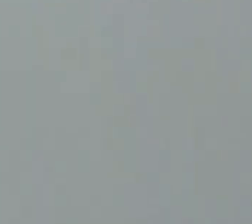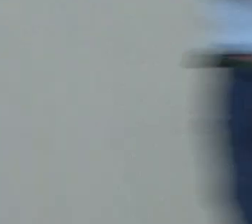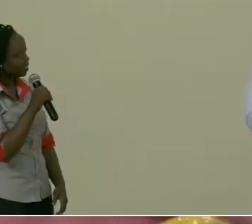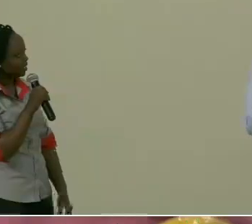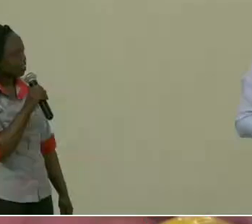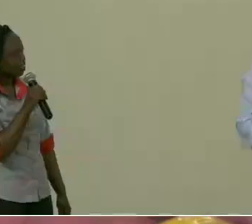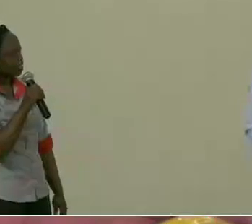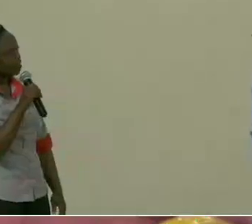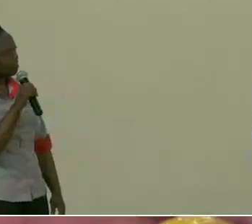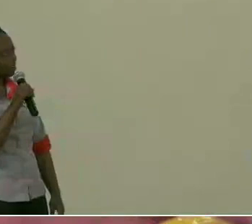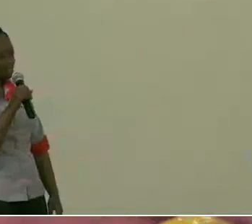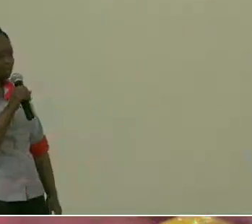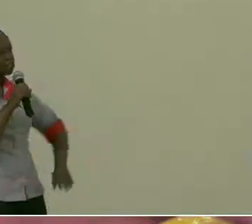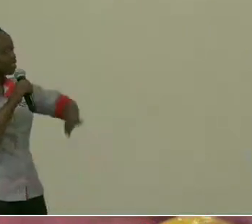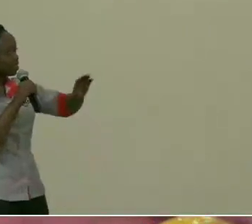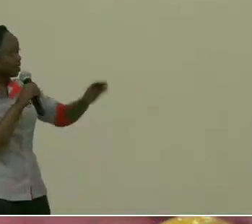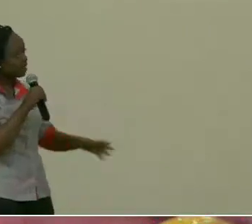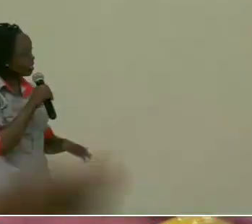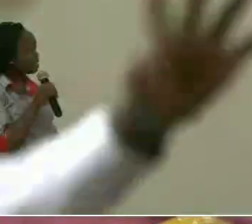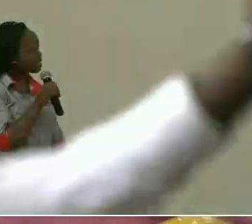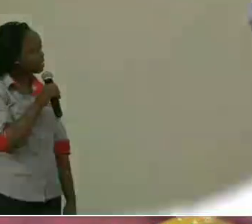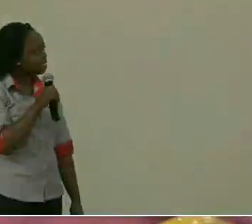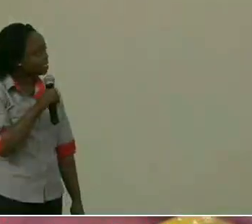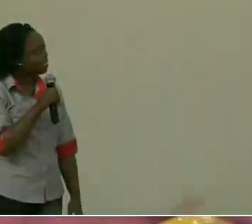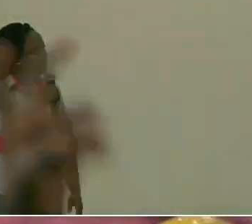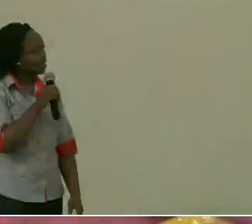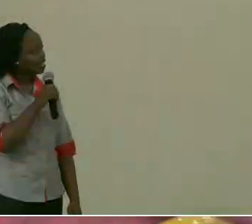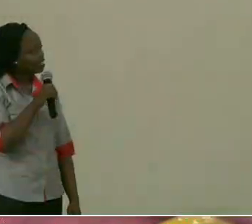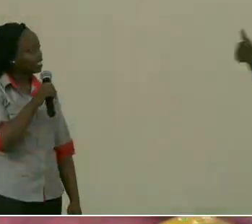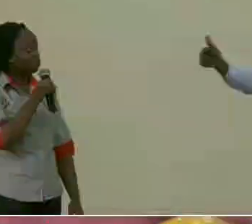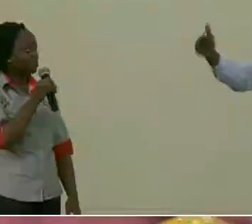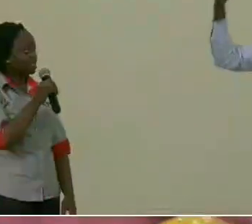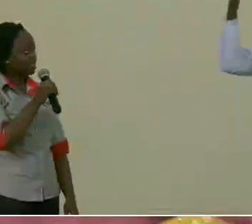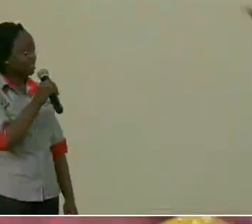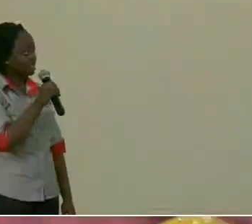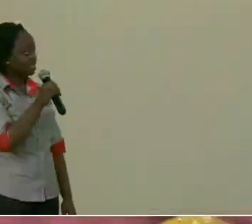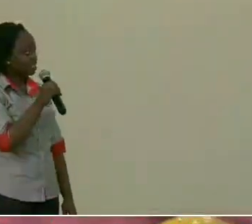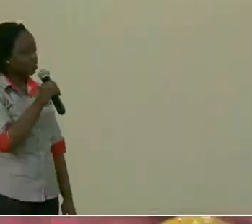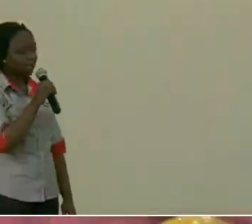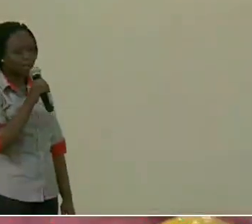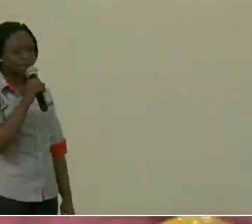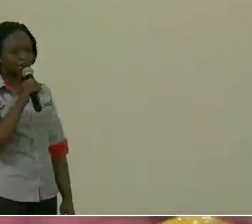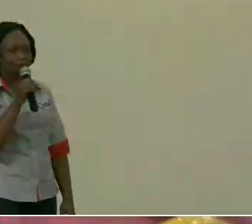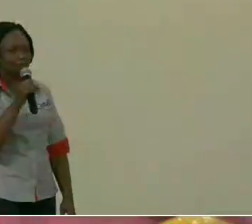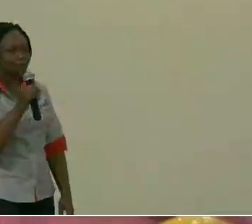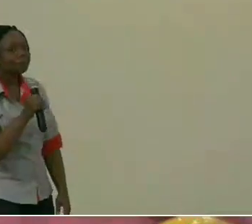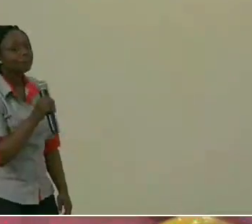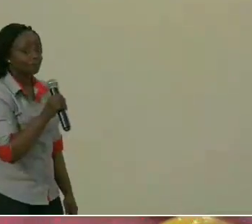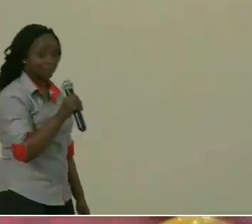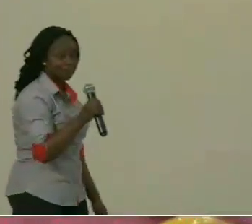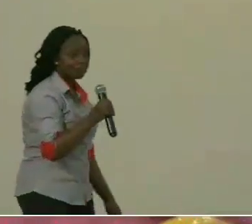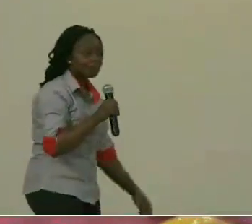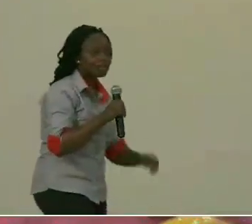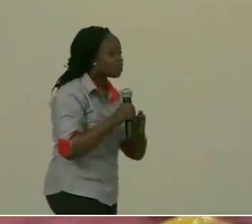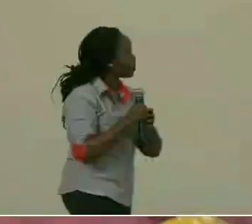have. If you have any question, raise your hand, ask and you'll be answered in this. So welcome.